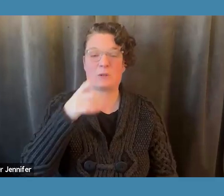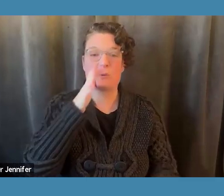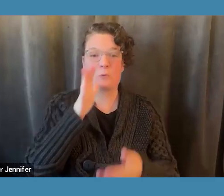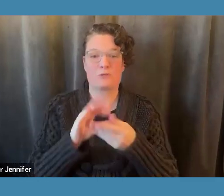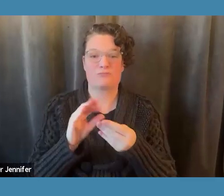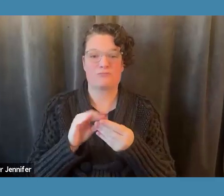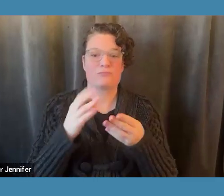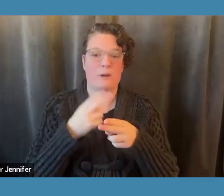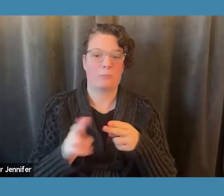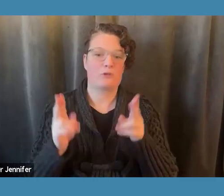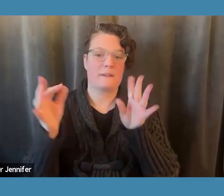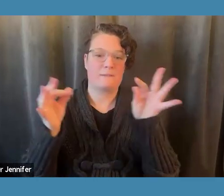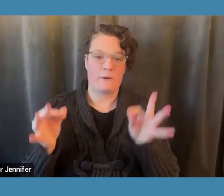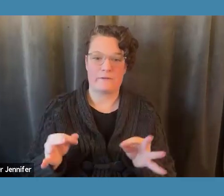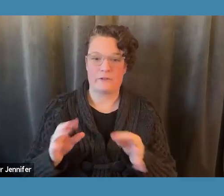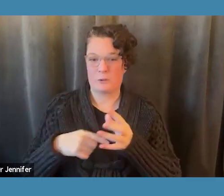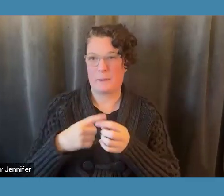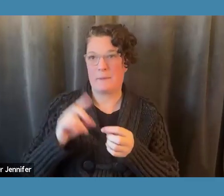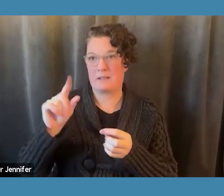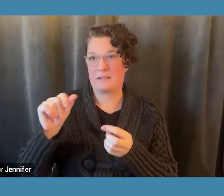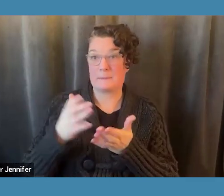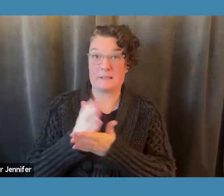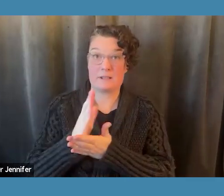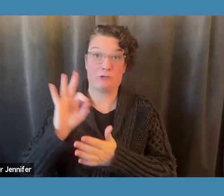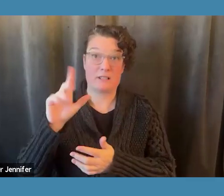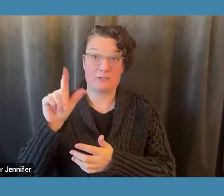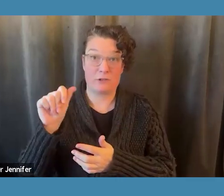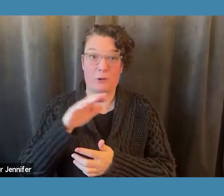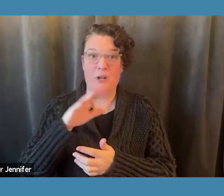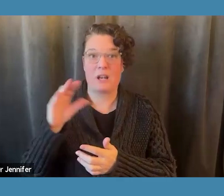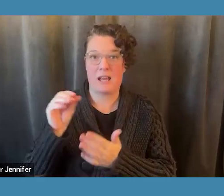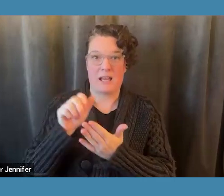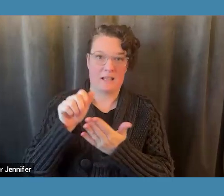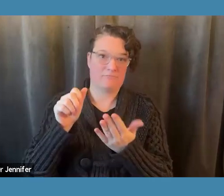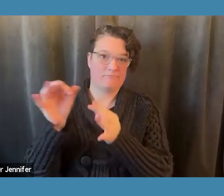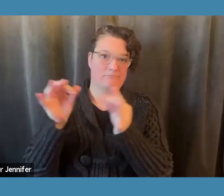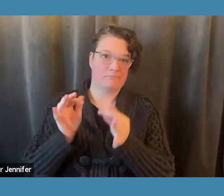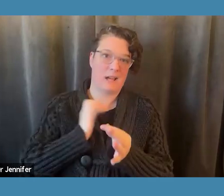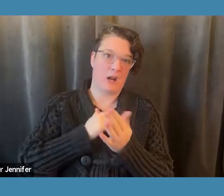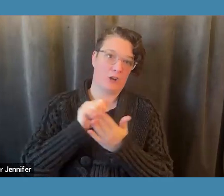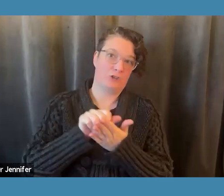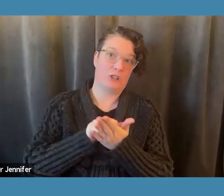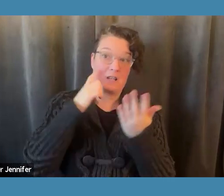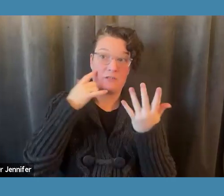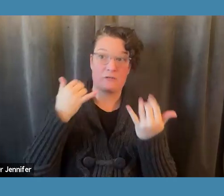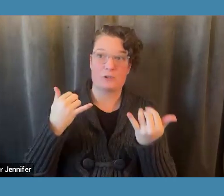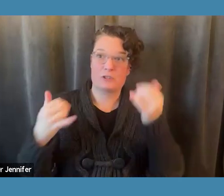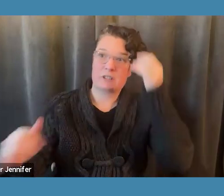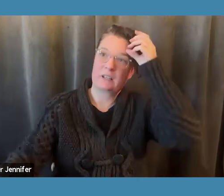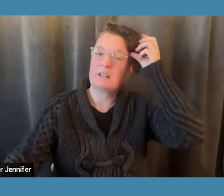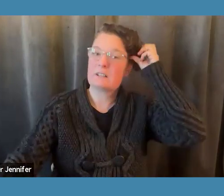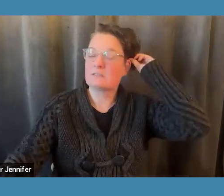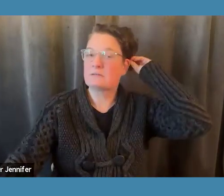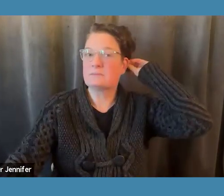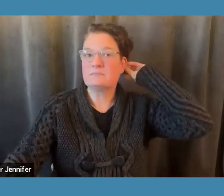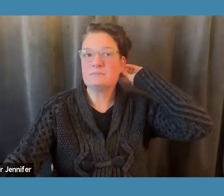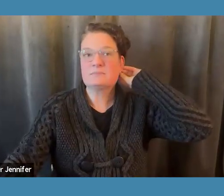providing a brief overview of Disability Rights Florida and the agenda for today's webinar.